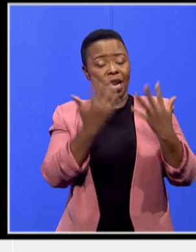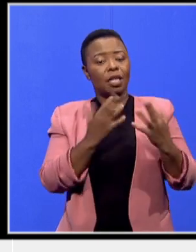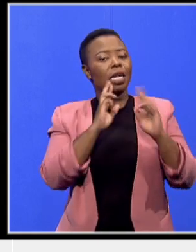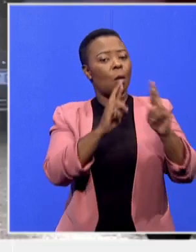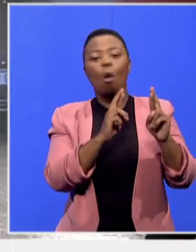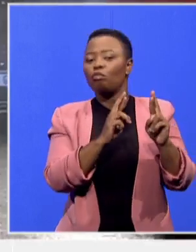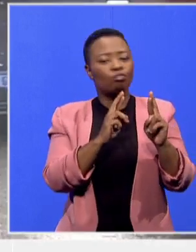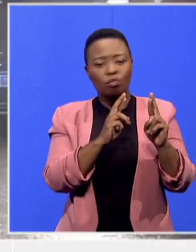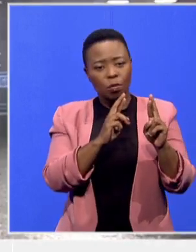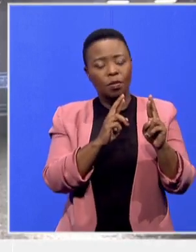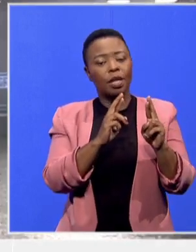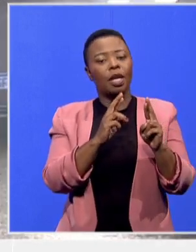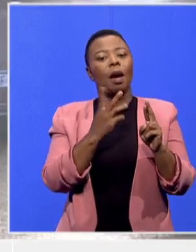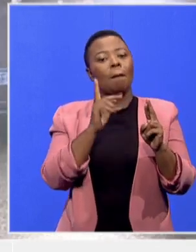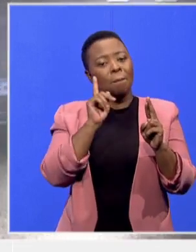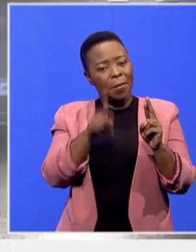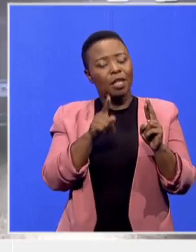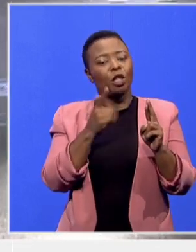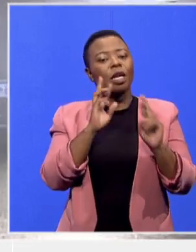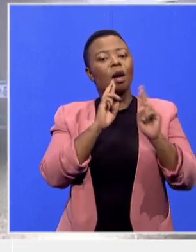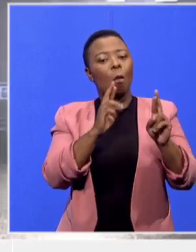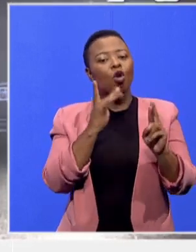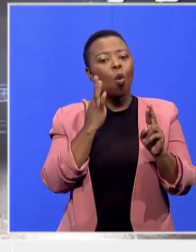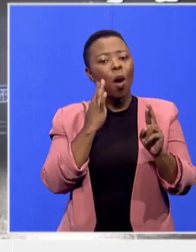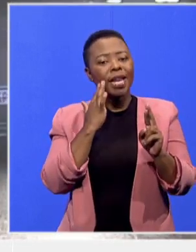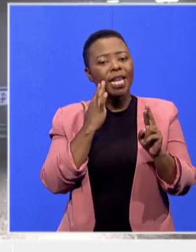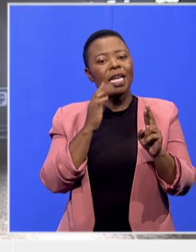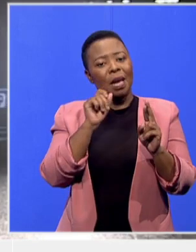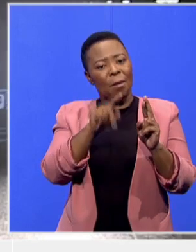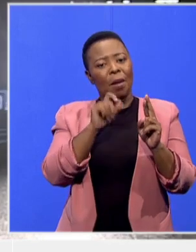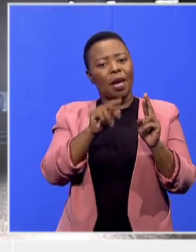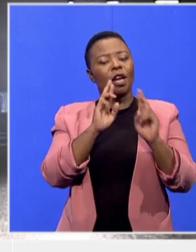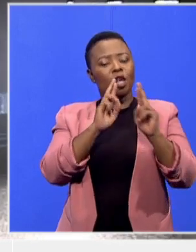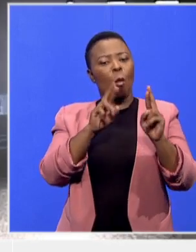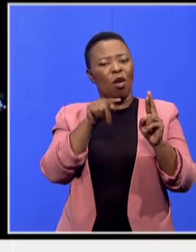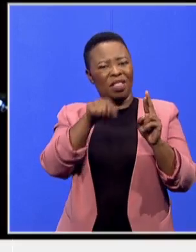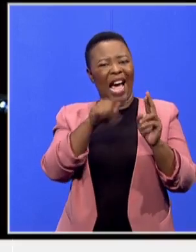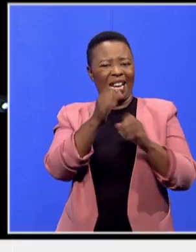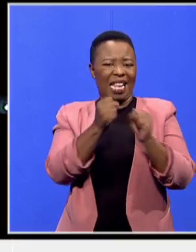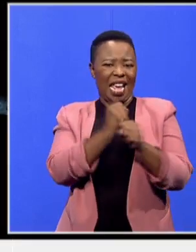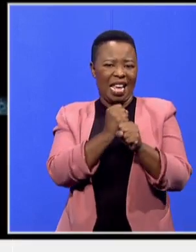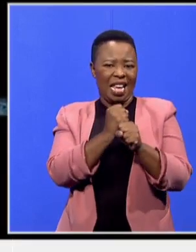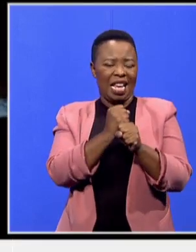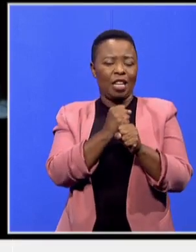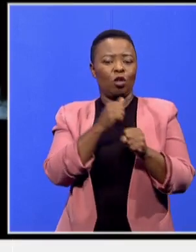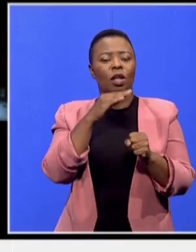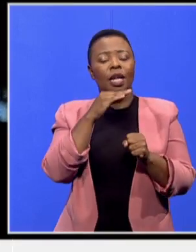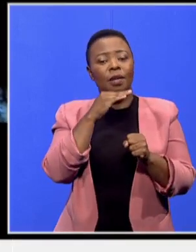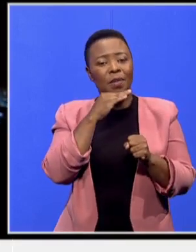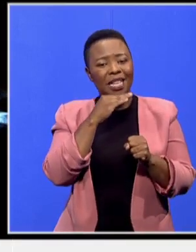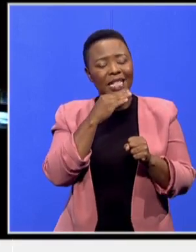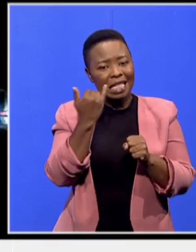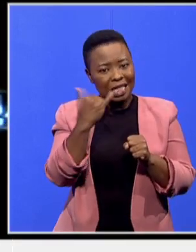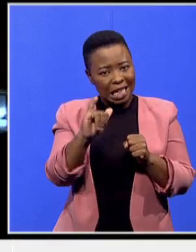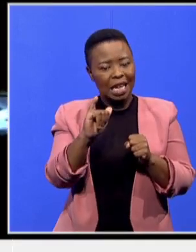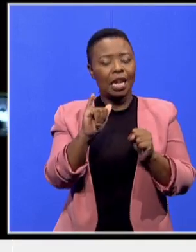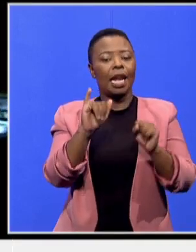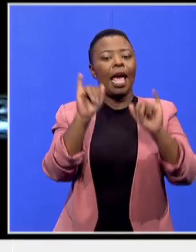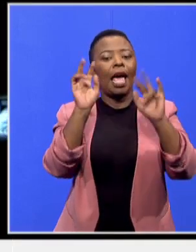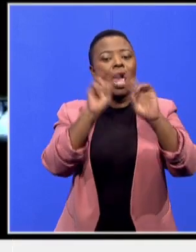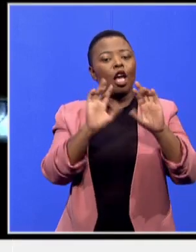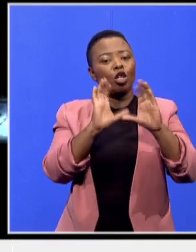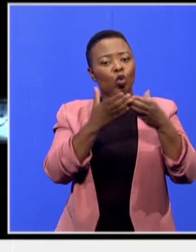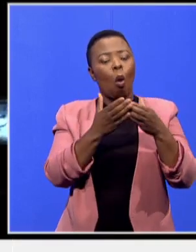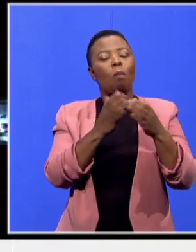report it in your integrated report. It still means that Eskom will have to make full